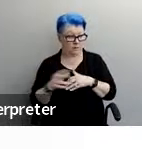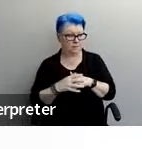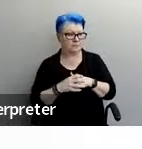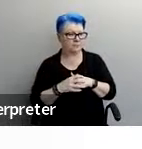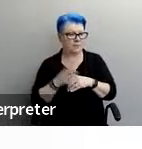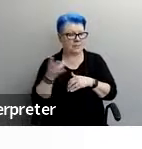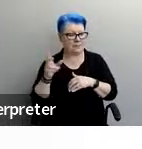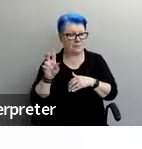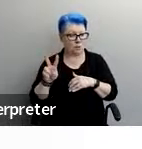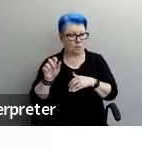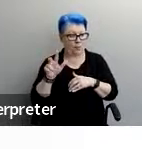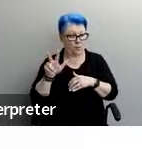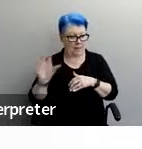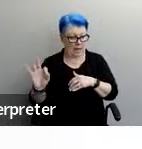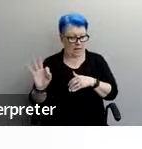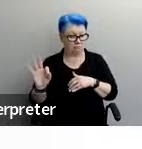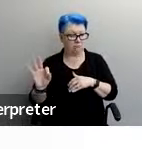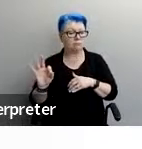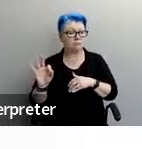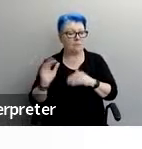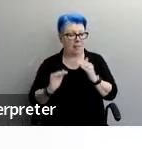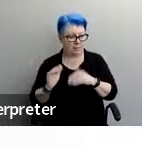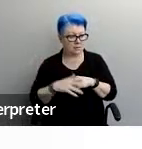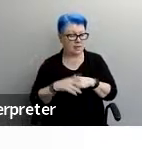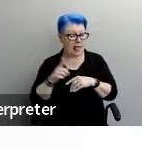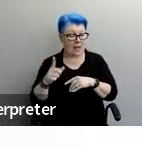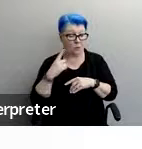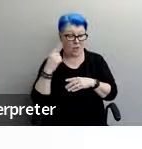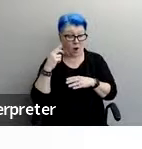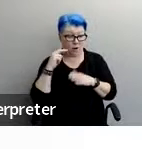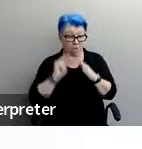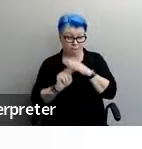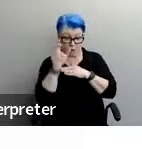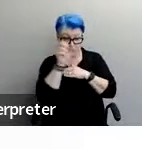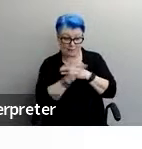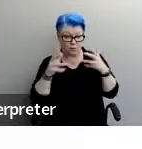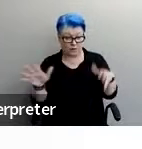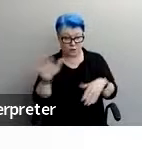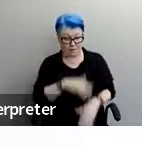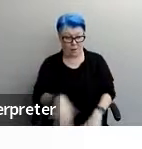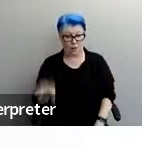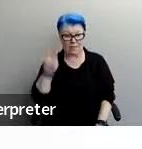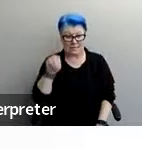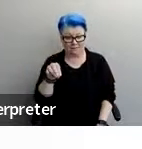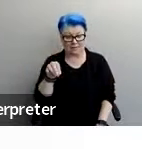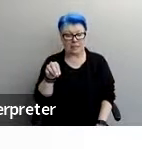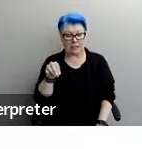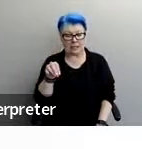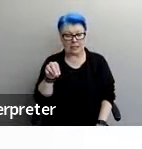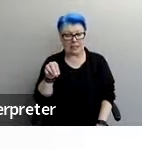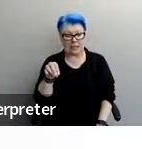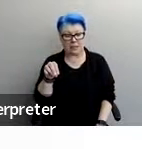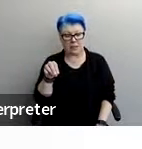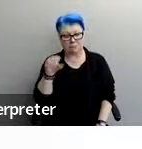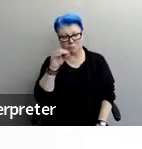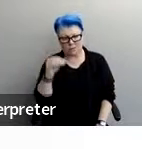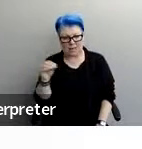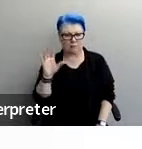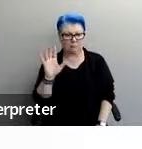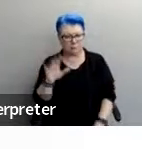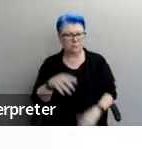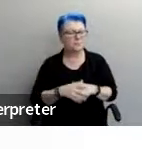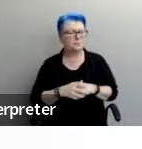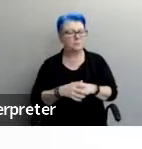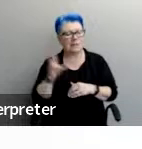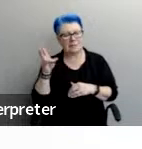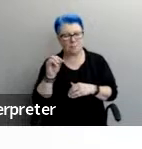reserves. SSD, we're projecting to end this fiscal year at about 70% or 7.9% of reserves. And we're projecting